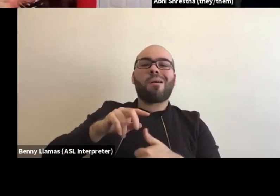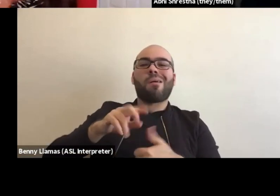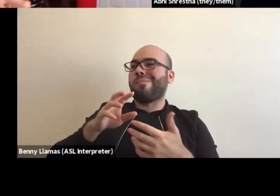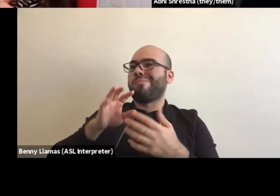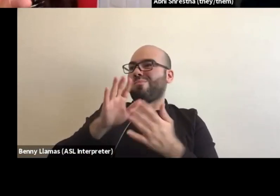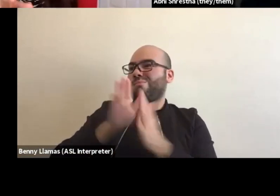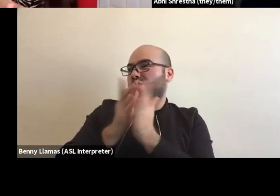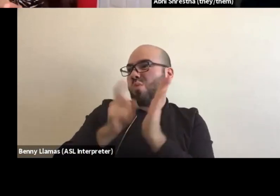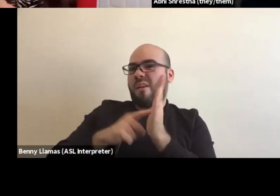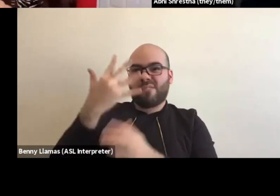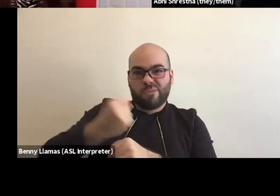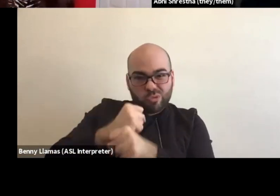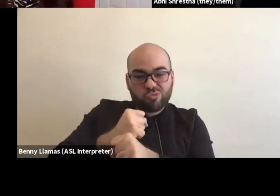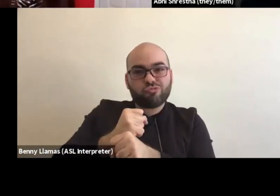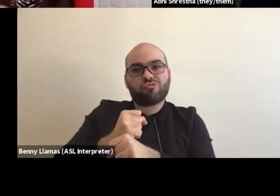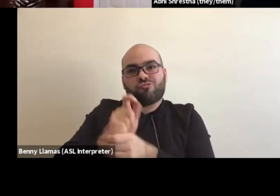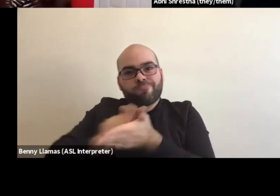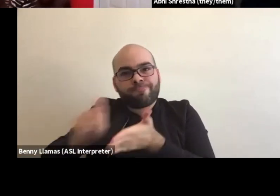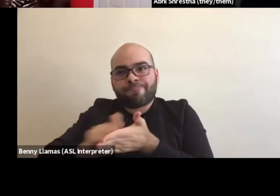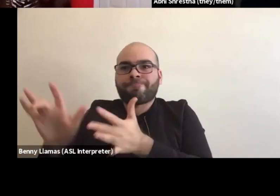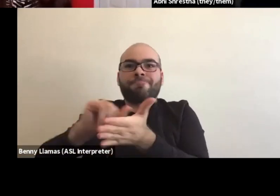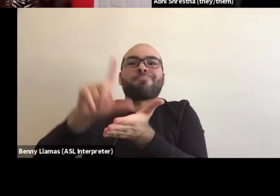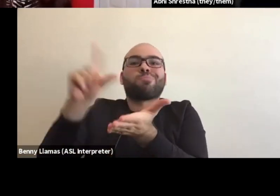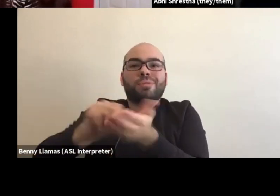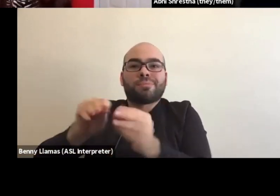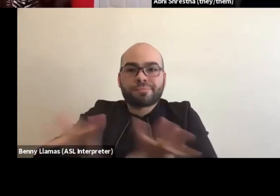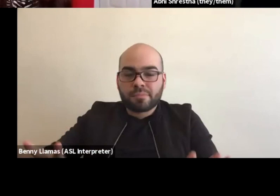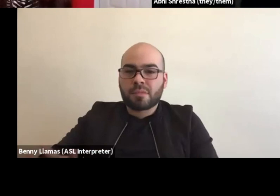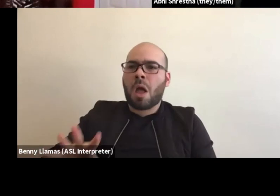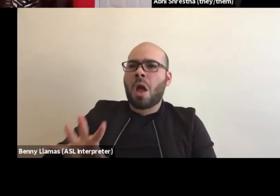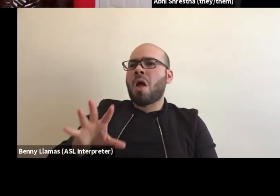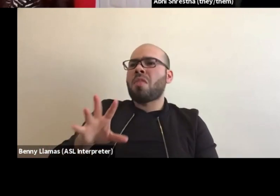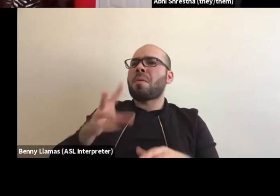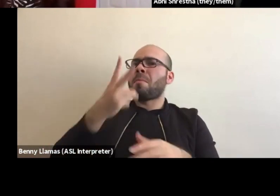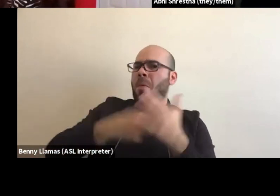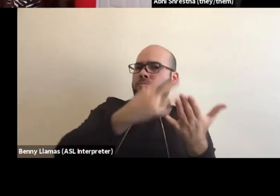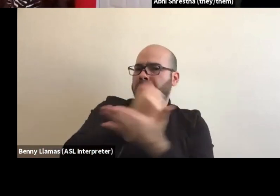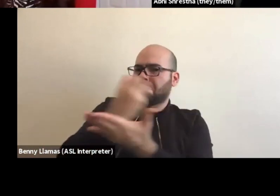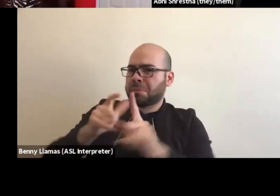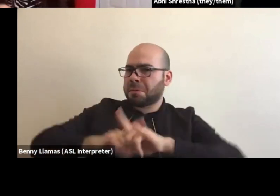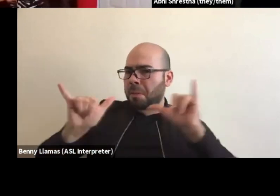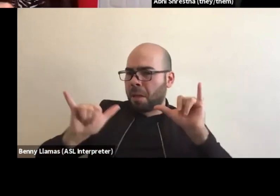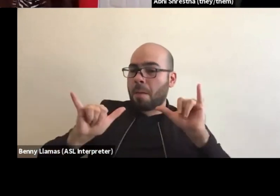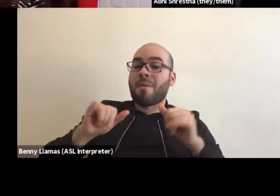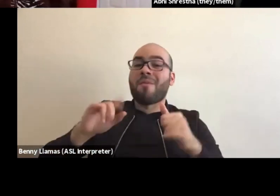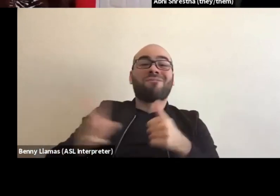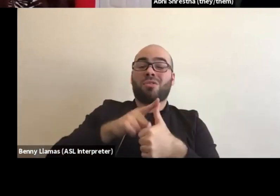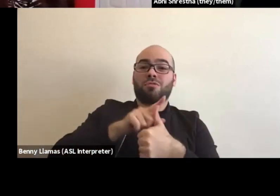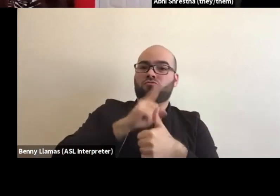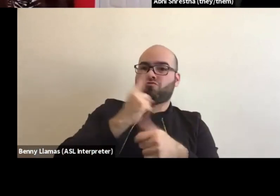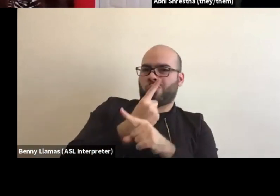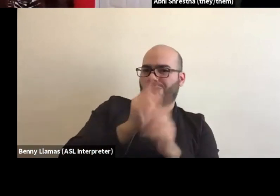picked up at around the same time. So first it was the novel, then the poetry collection. And I was going through a really, really hard